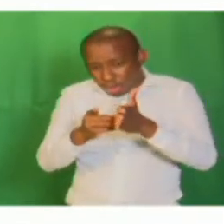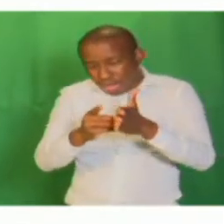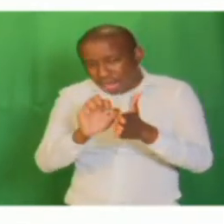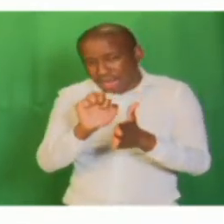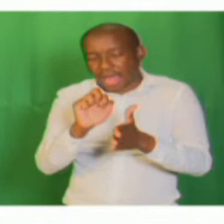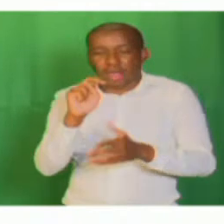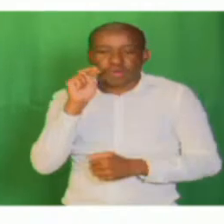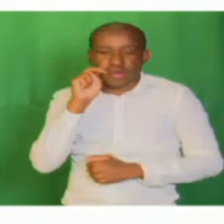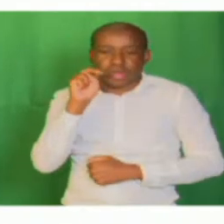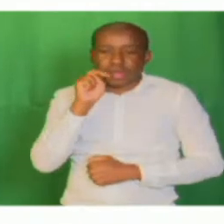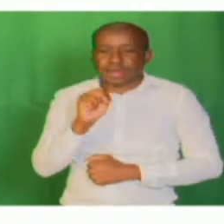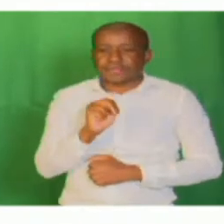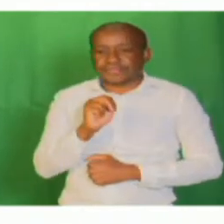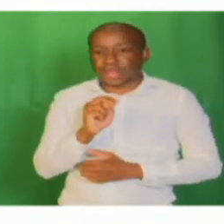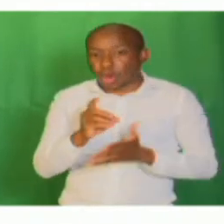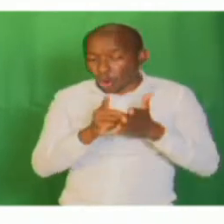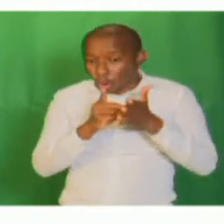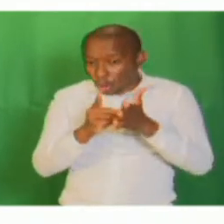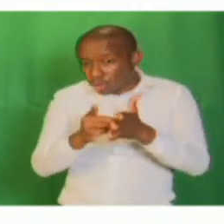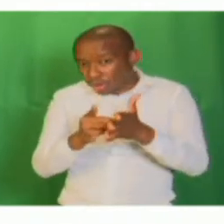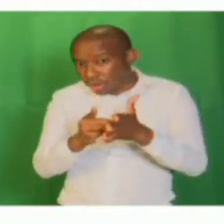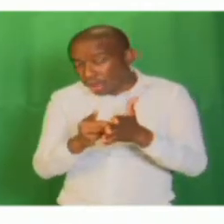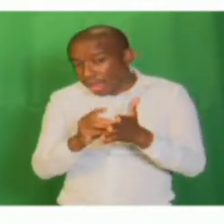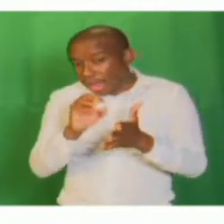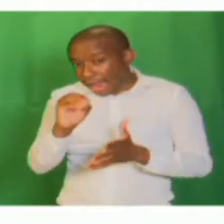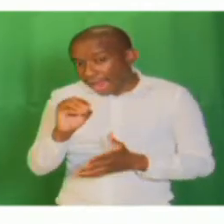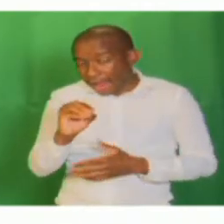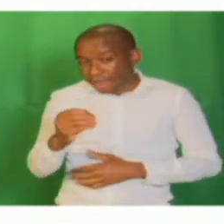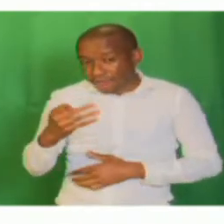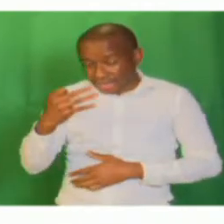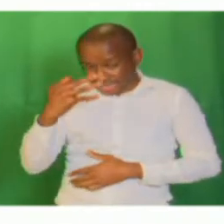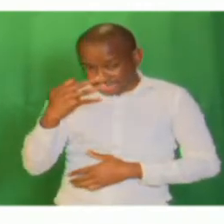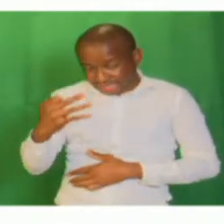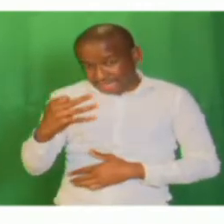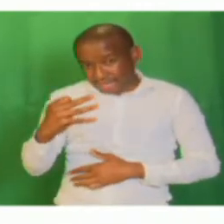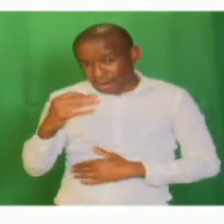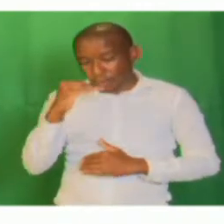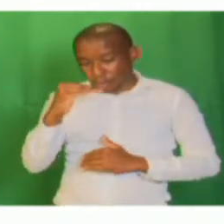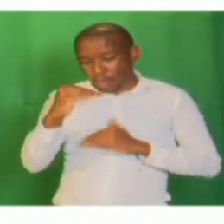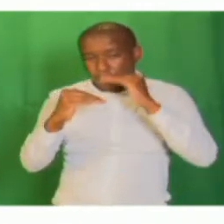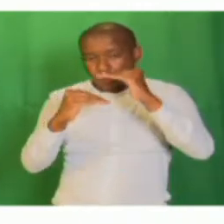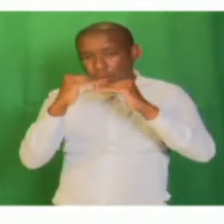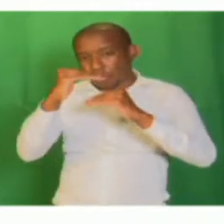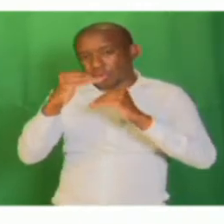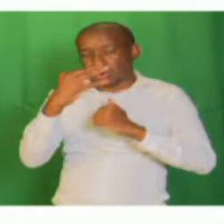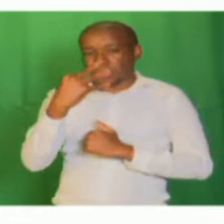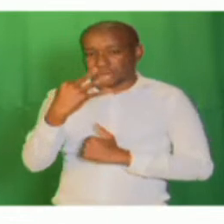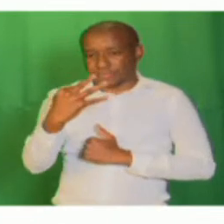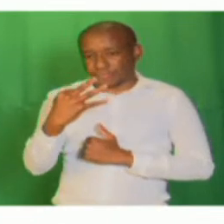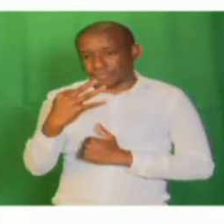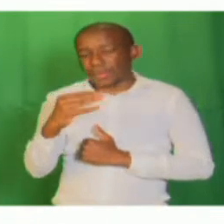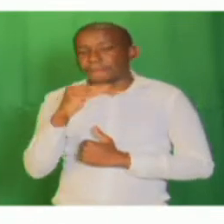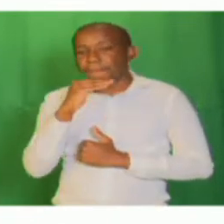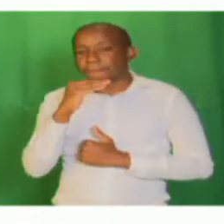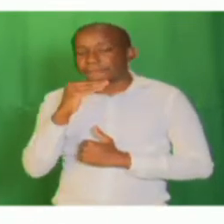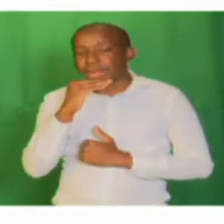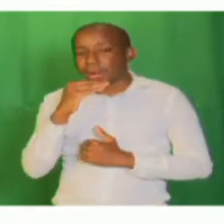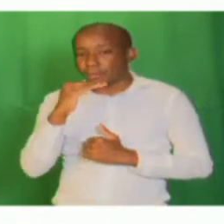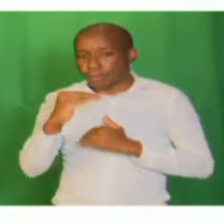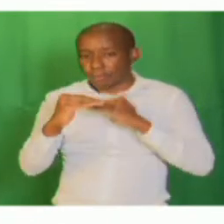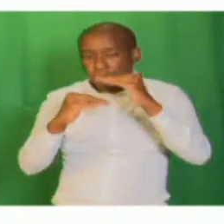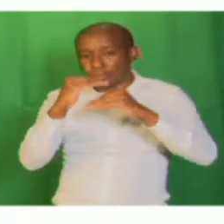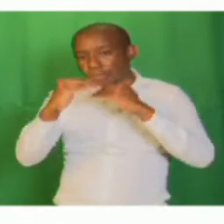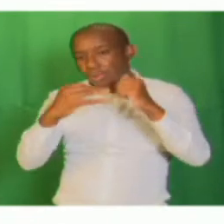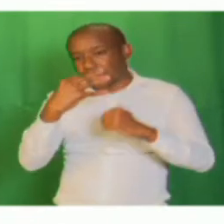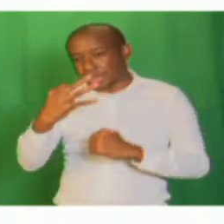operations. Order of operations is divided into three levels. These levels can be classified as